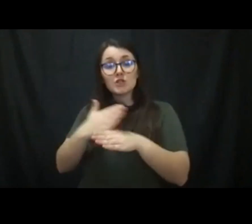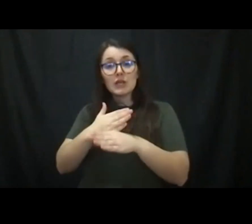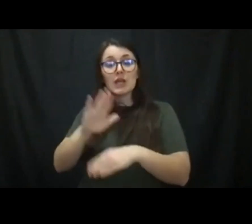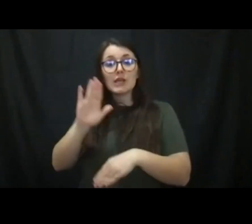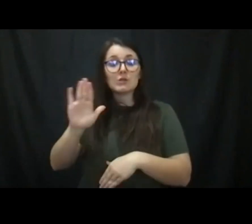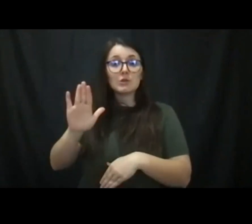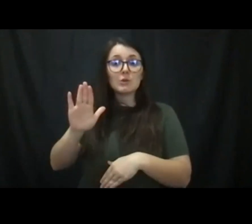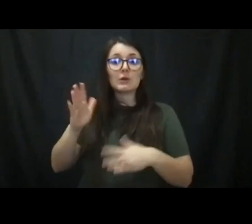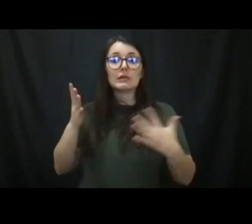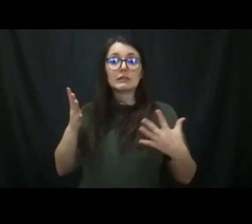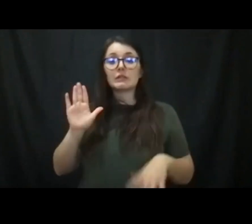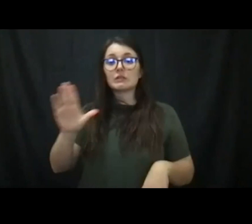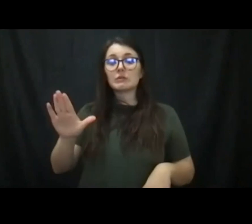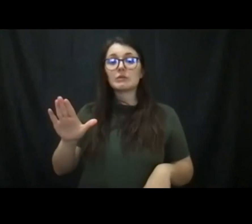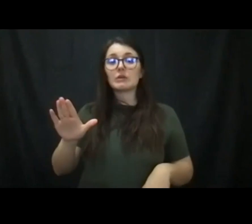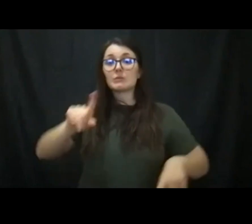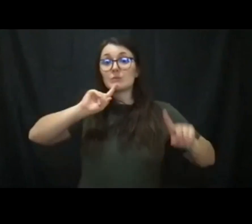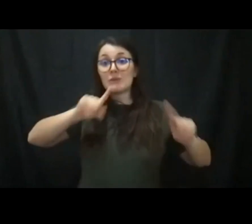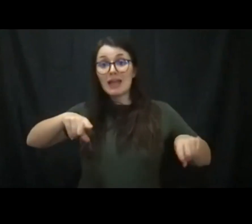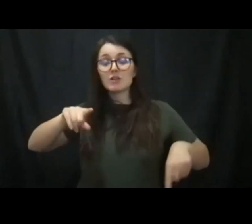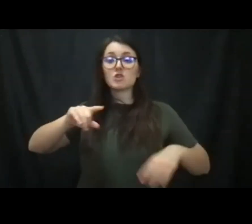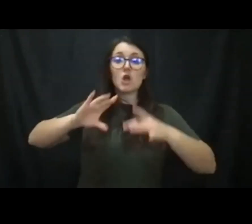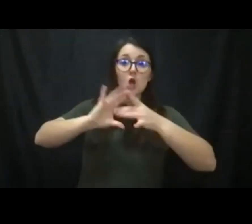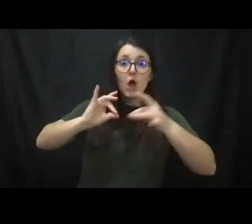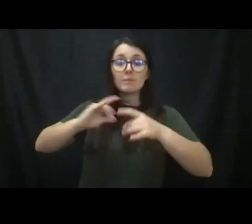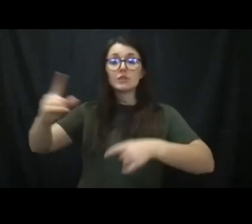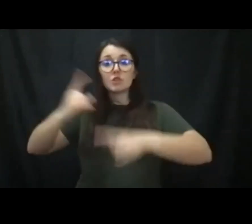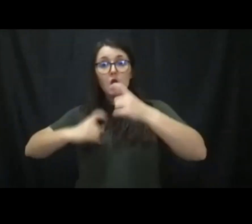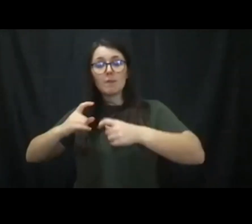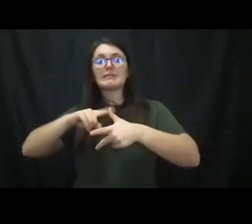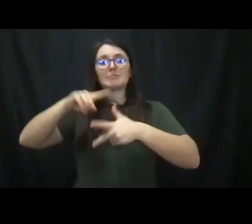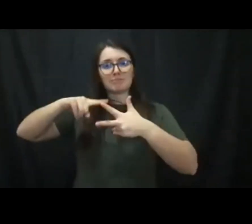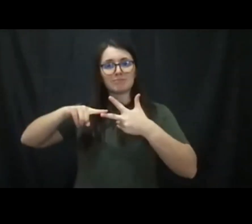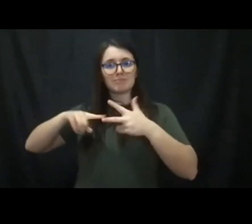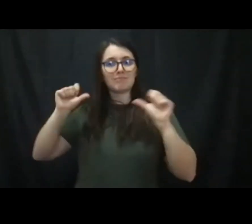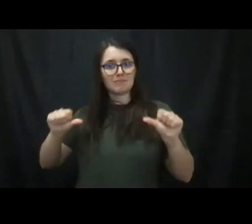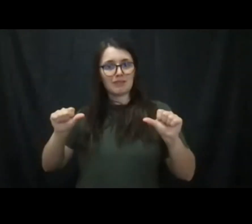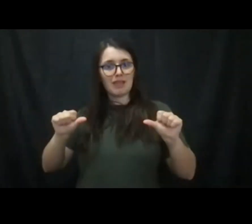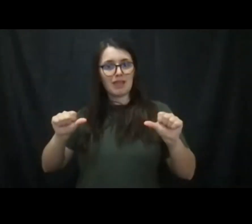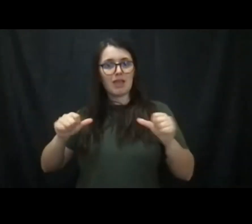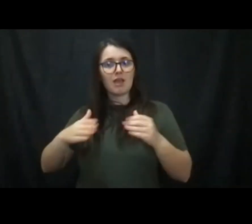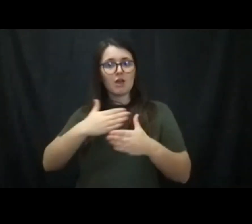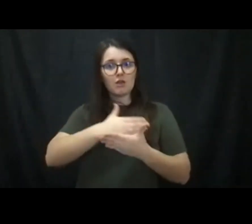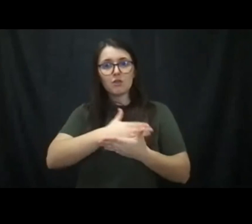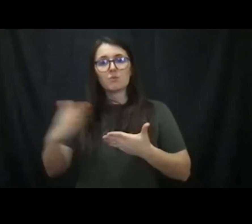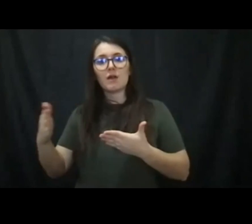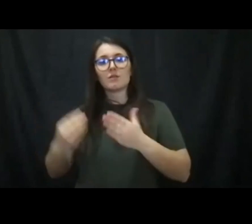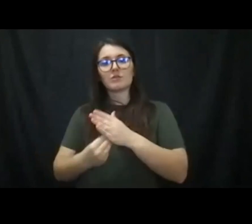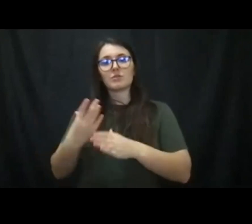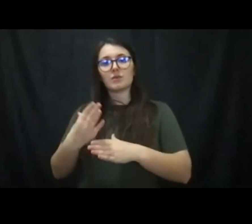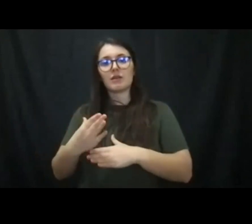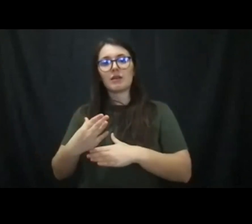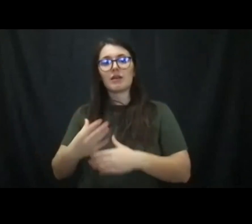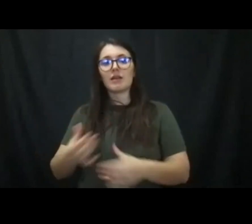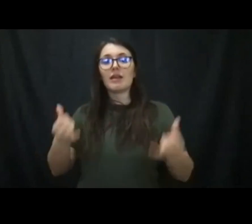your reactions to our field trips and to other things that we're going to be doing this spring. I got to give a shout out to my